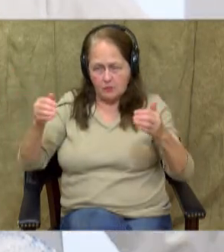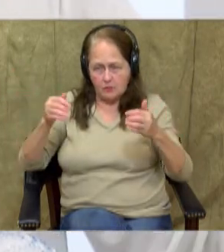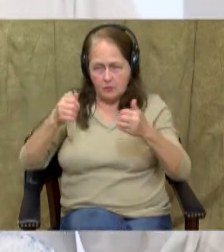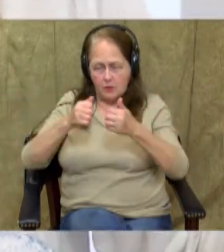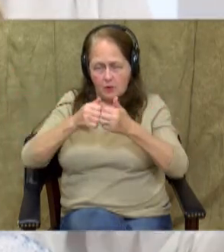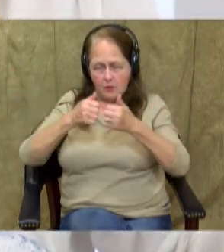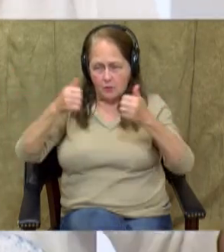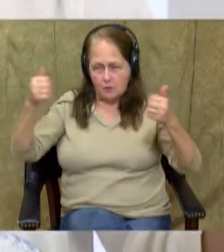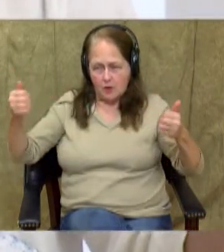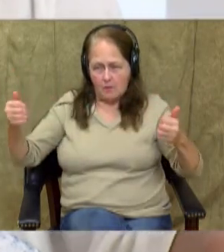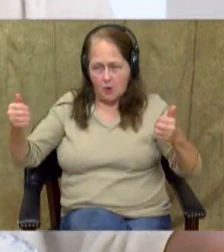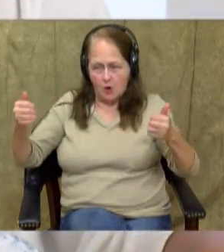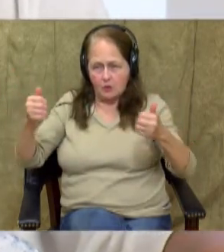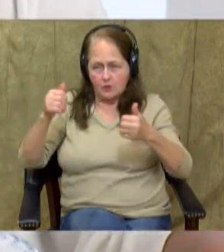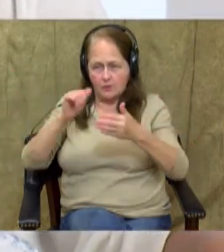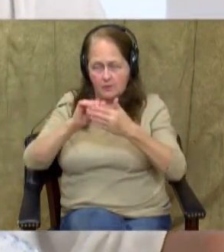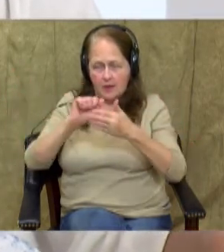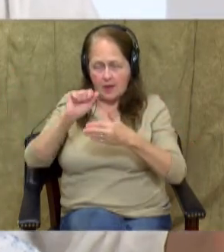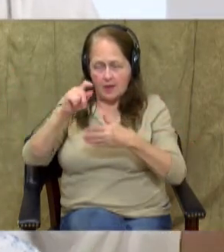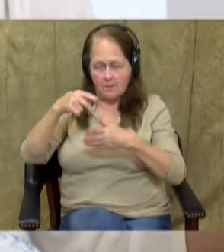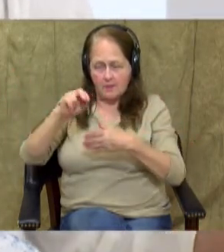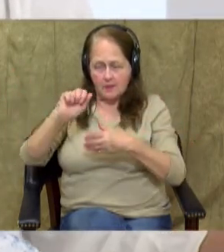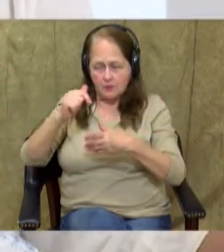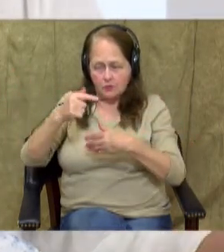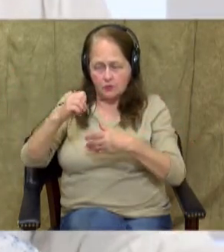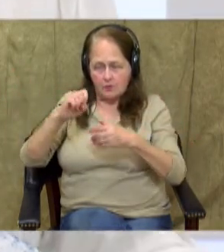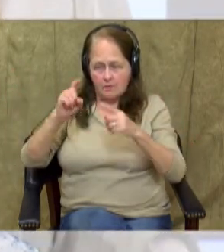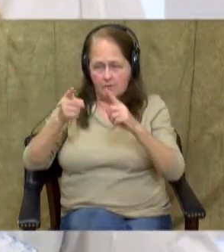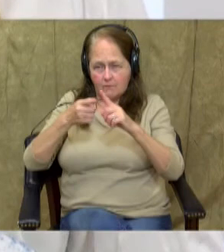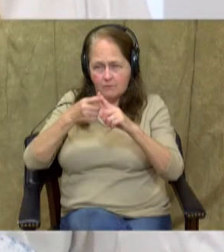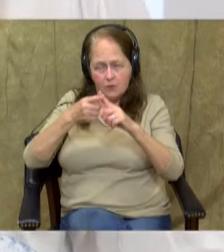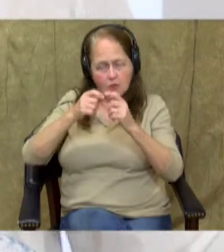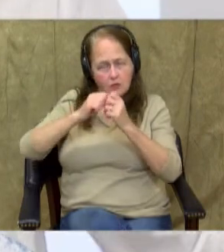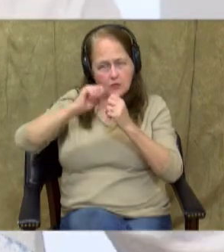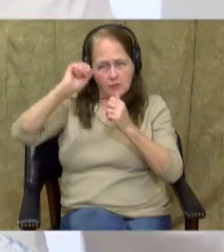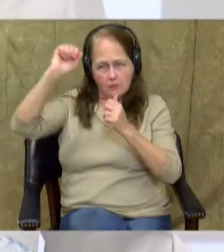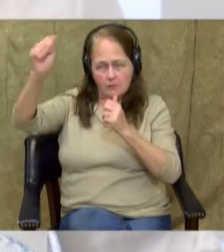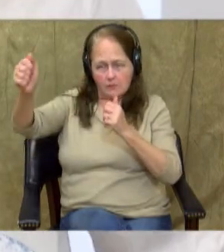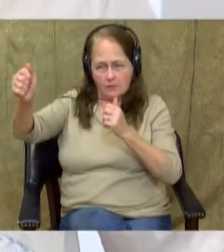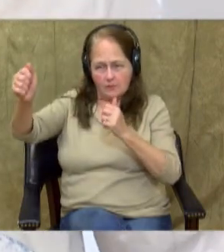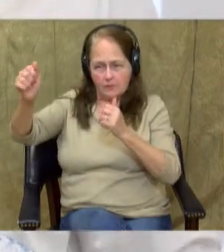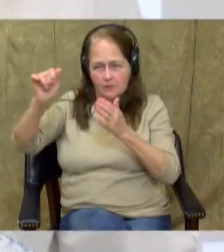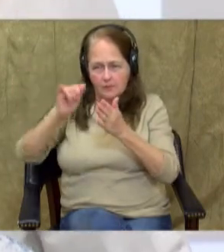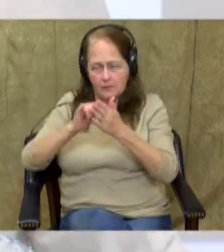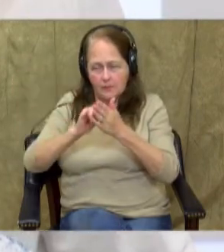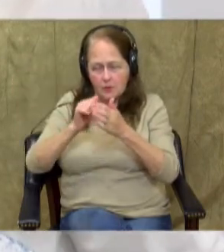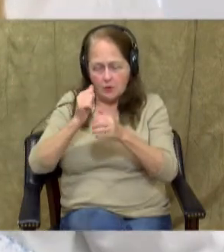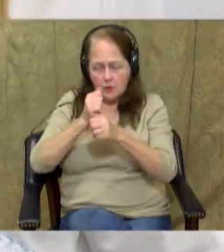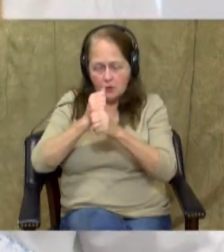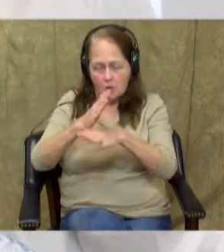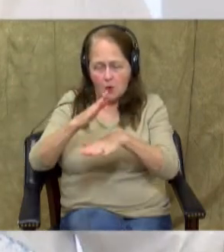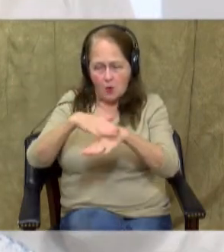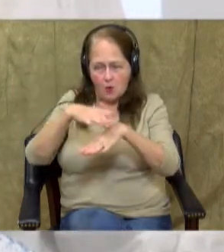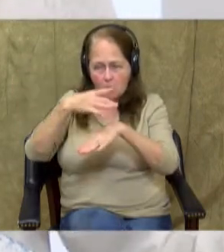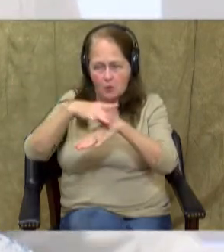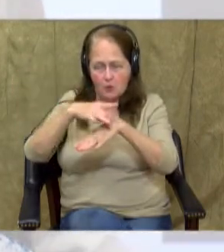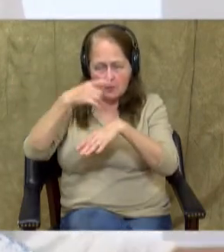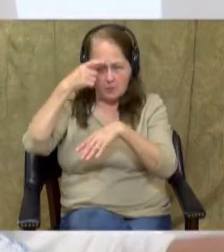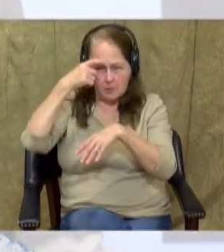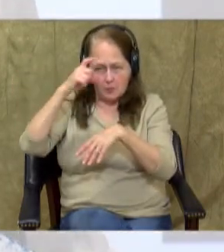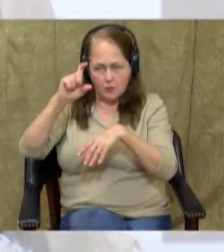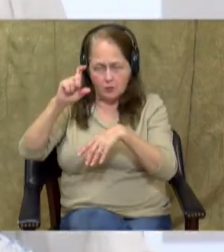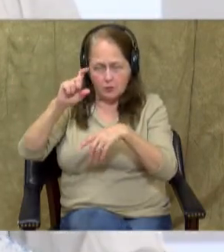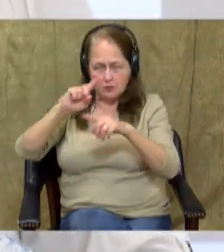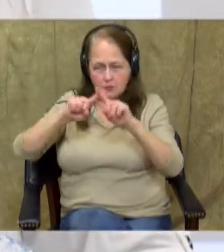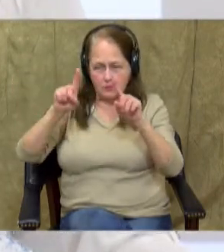distance. So apogee means the moon is in its further position. The phenomena this causes on Earth is The moon seems